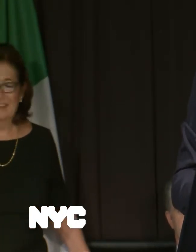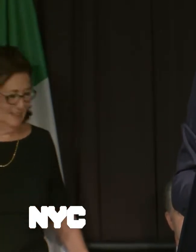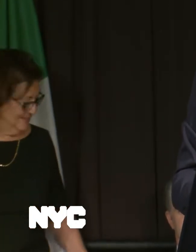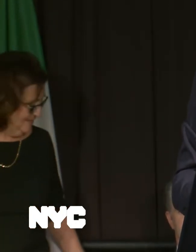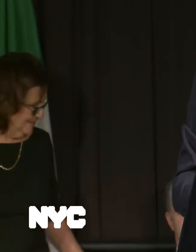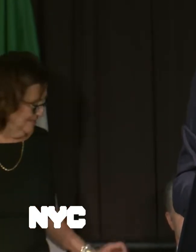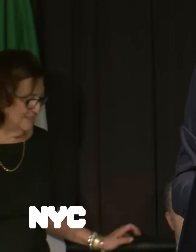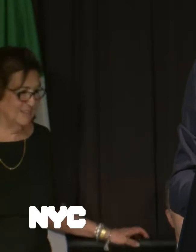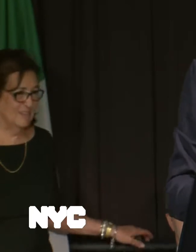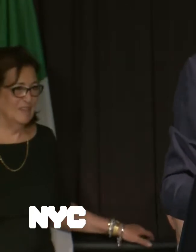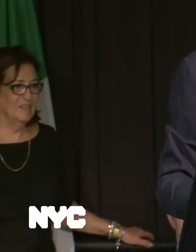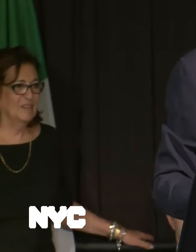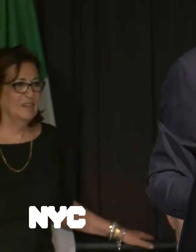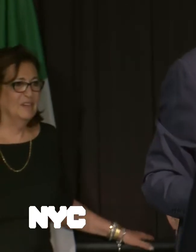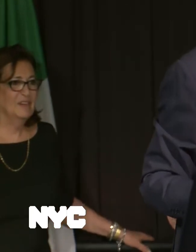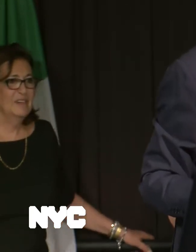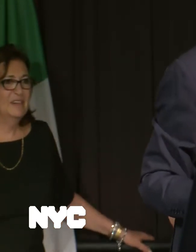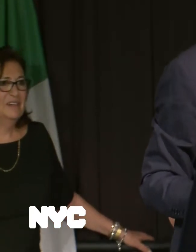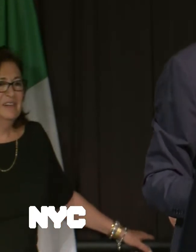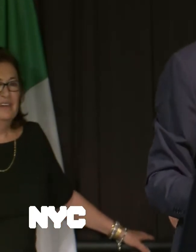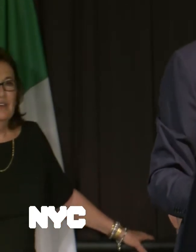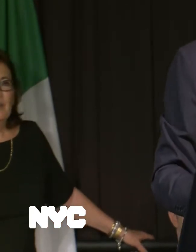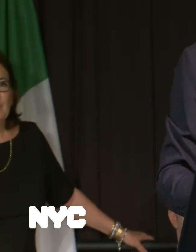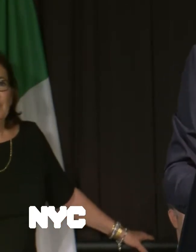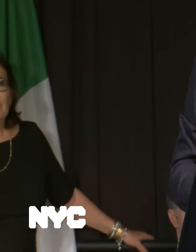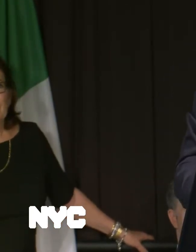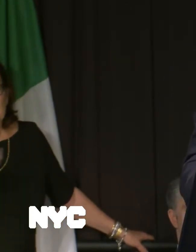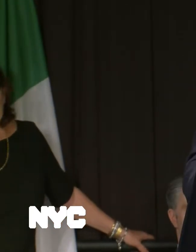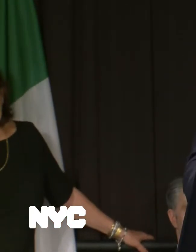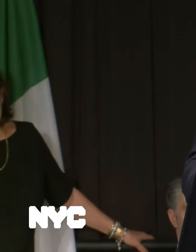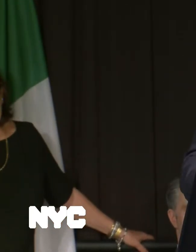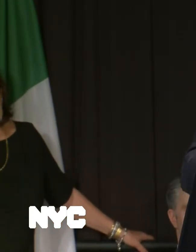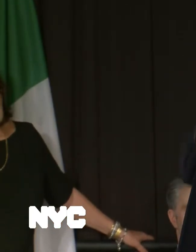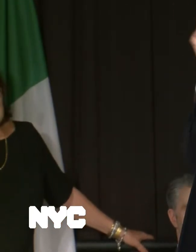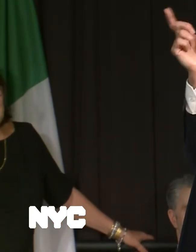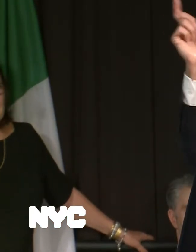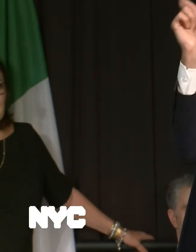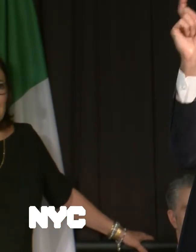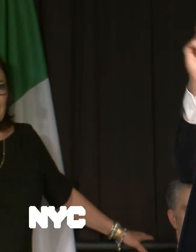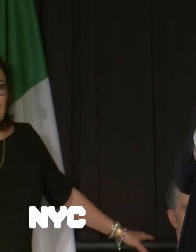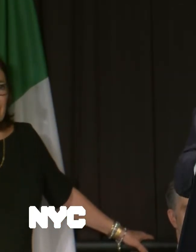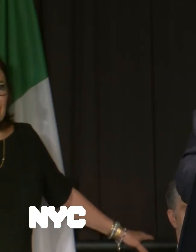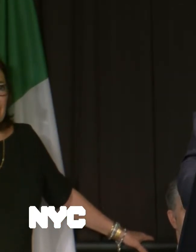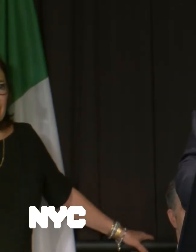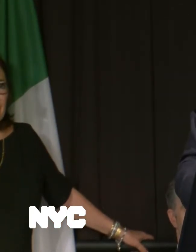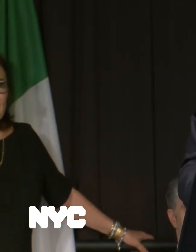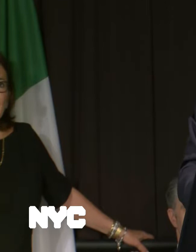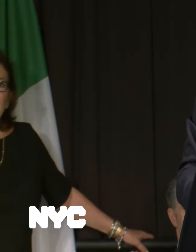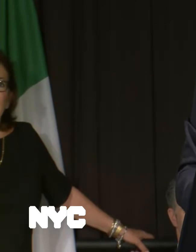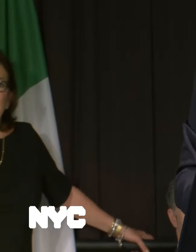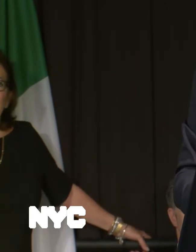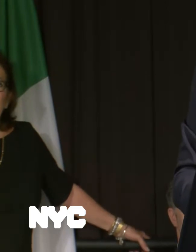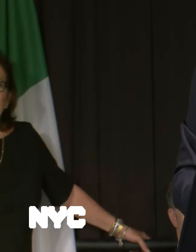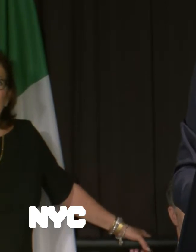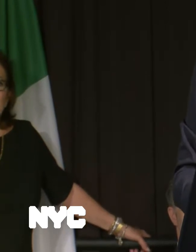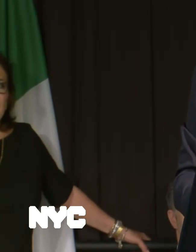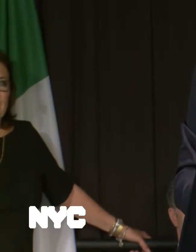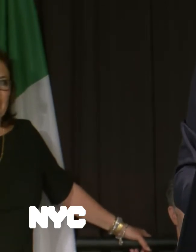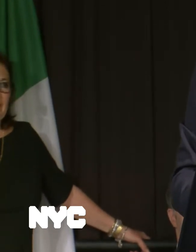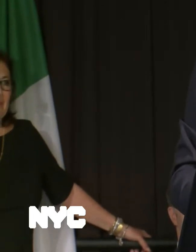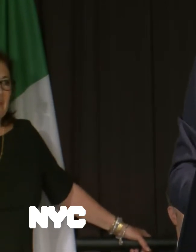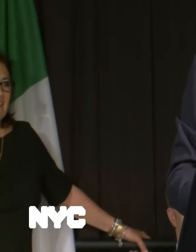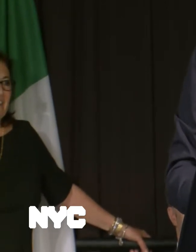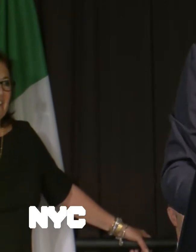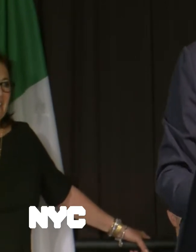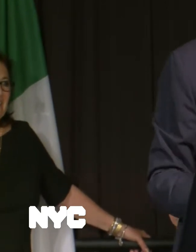I want you to know, for our wedding, the same wedding, we ordered 250 full-size cannoli from Pasticceria Bruno, and that made it a great